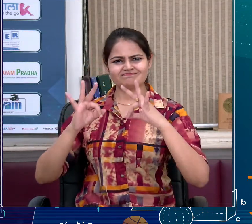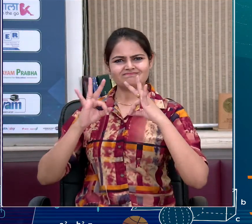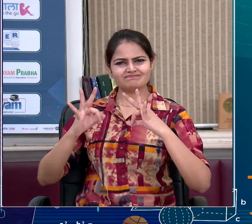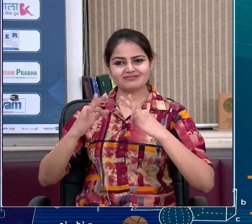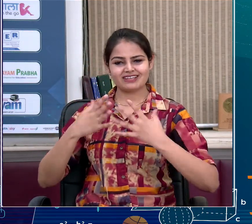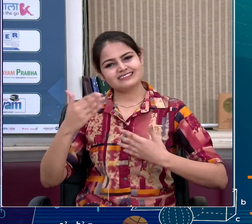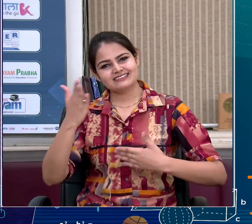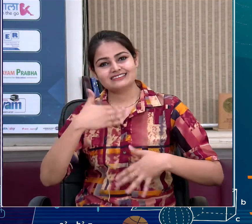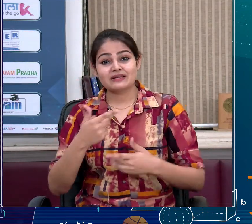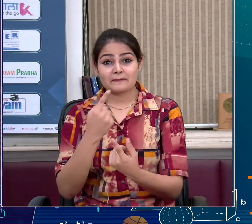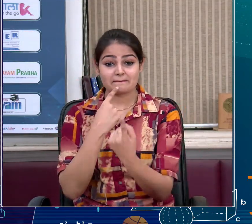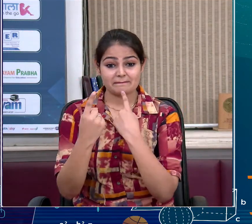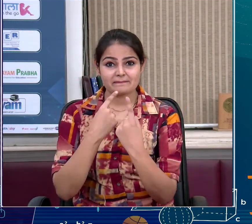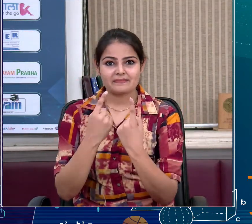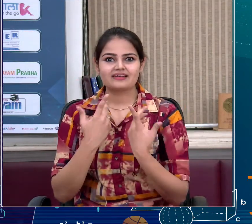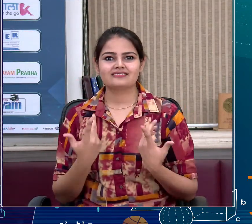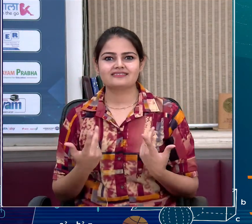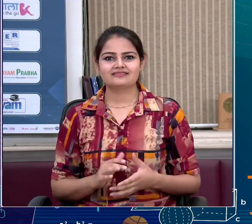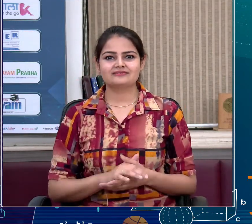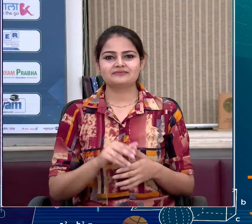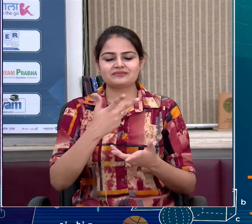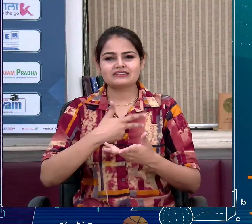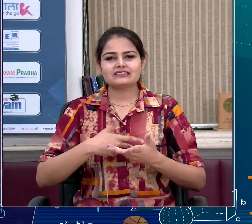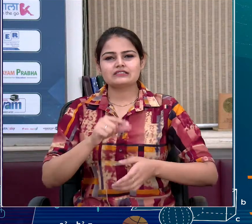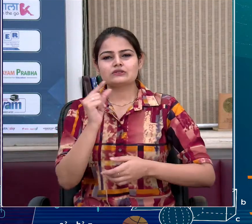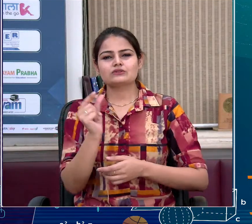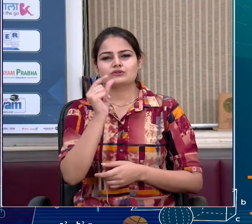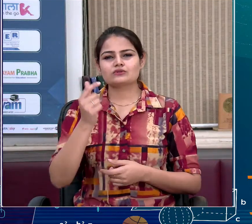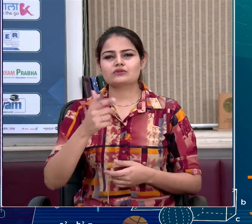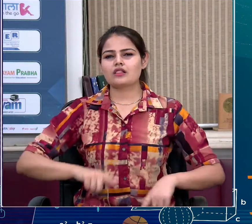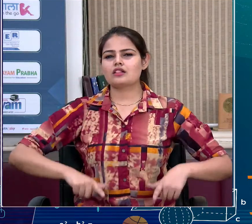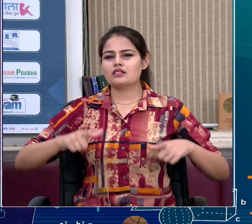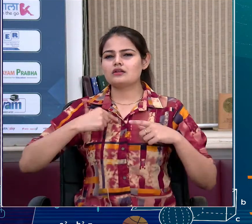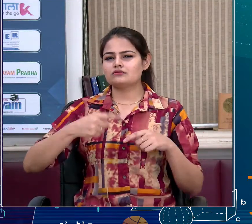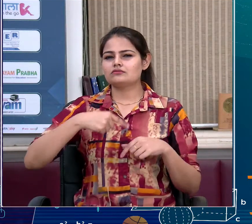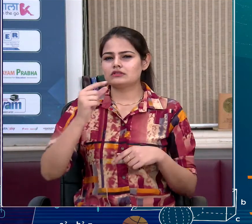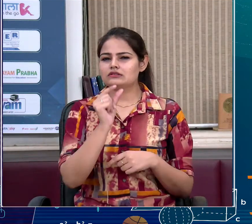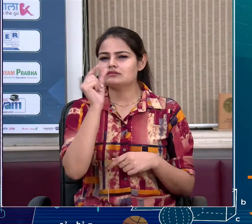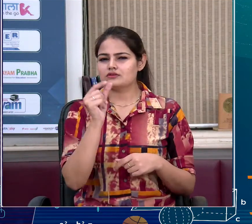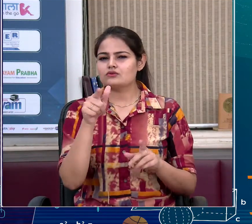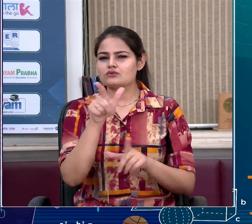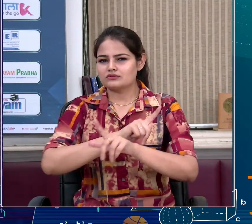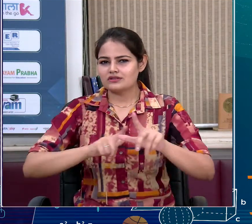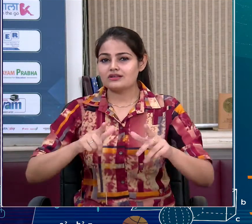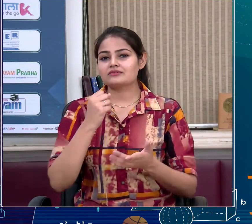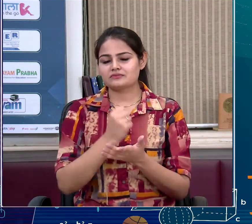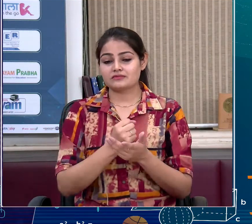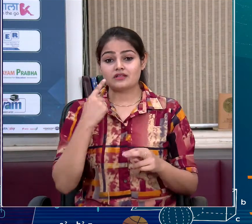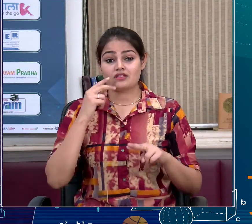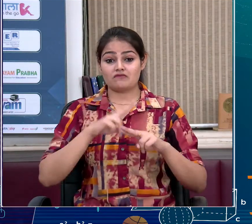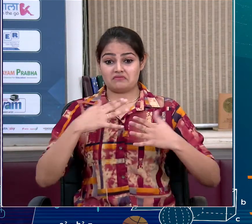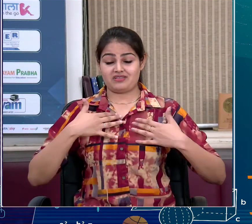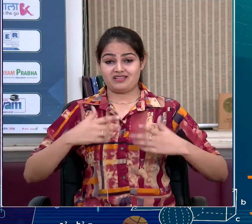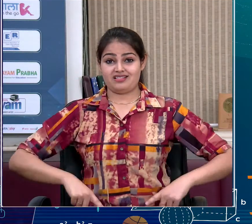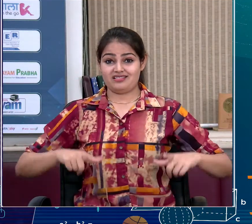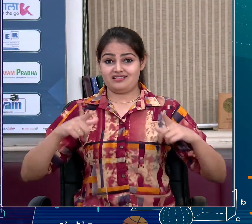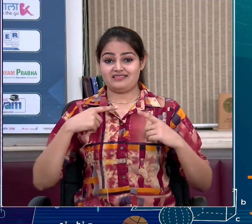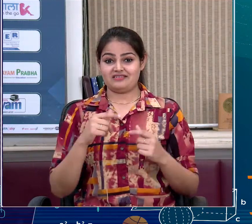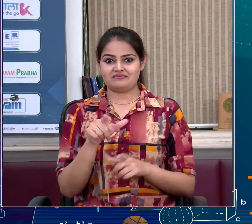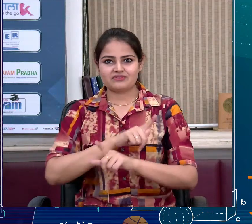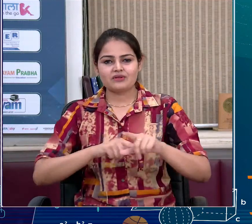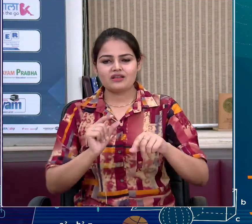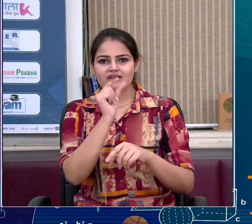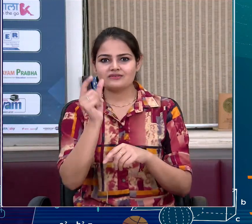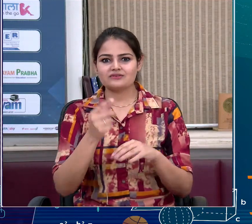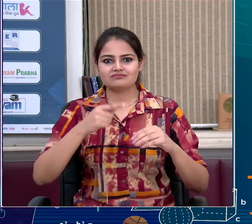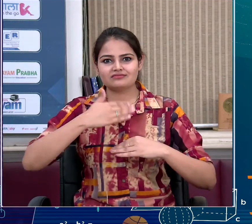let's make an attempt that for next 1 hour we'll only speak in English. Those kind of small little rules which also build up your